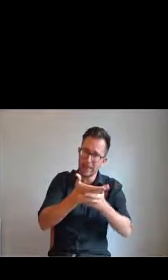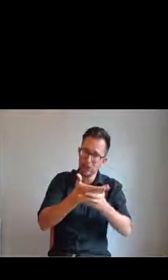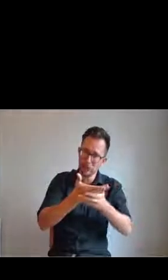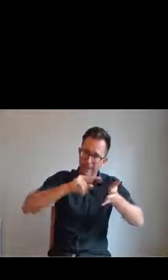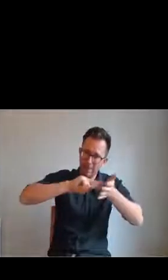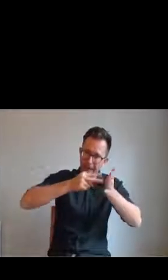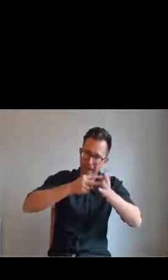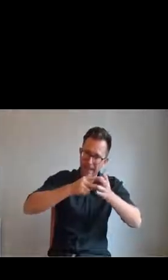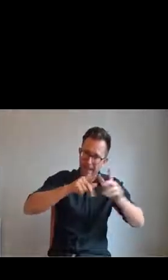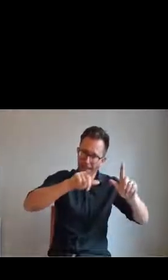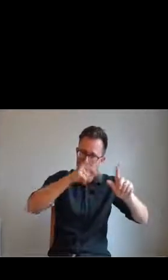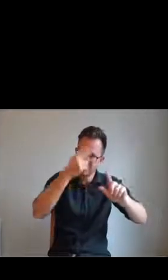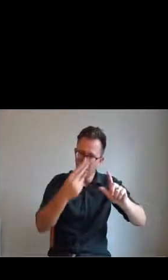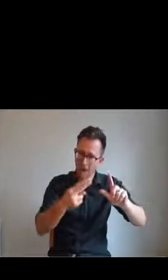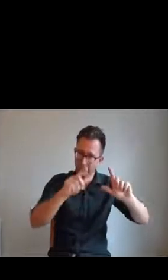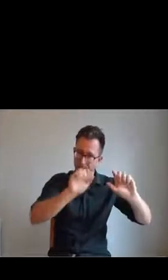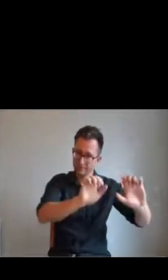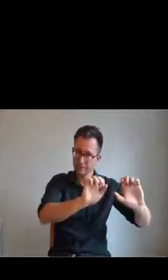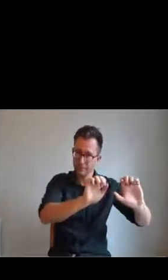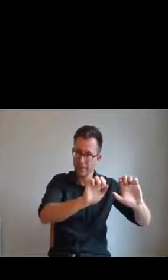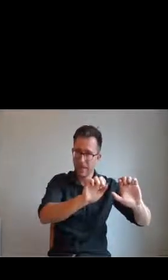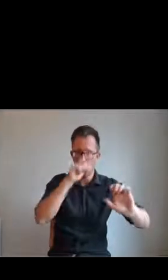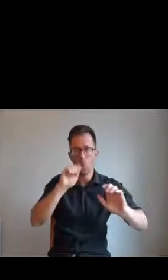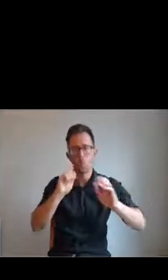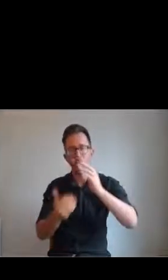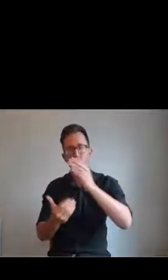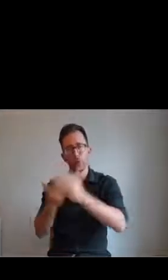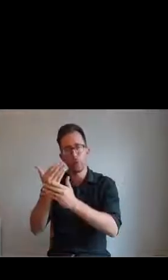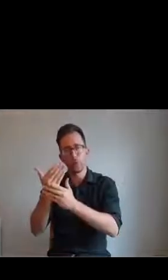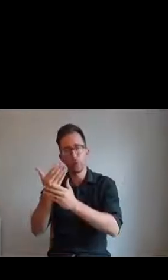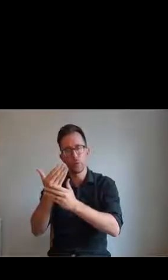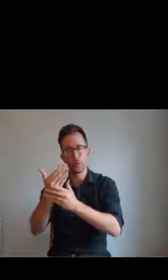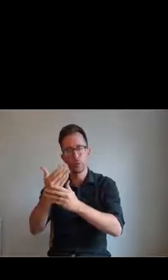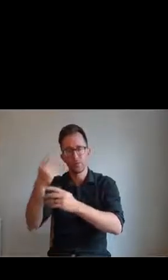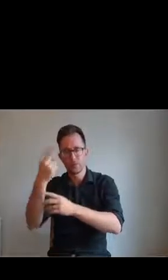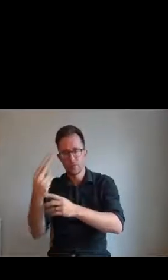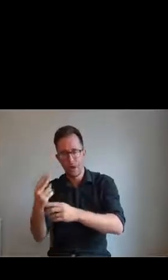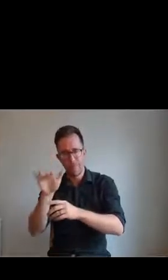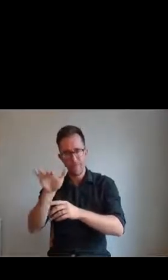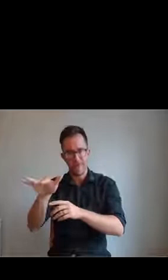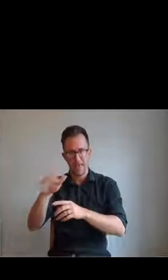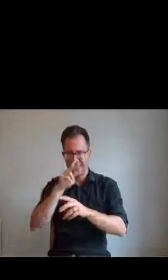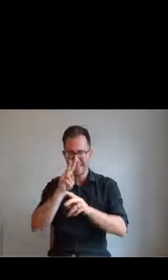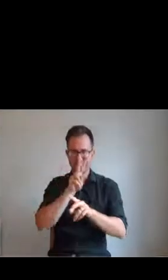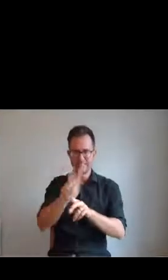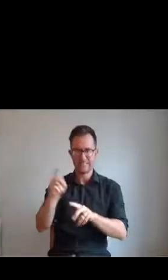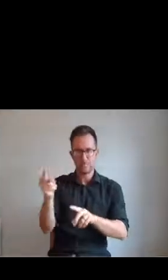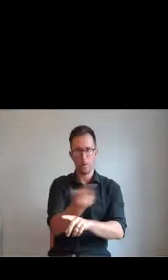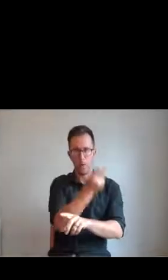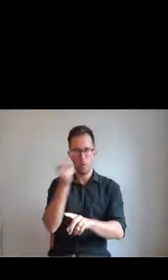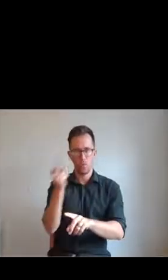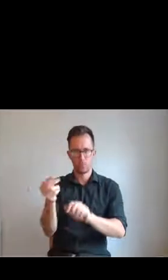this image and the one showing our proposals for the design refinement consultation so you can see the difference.